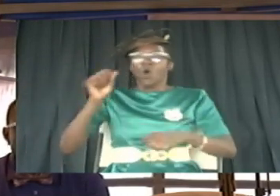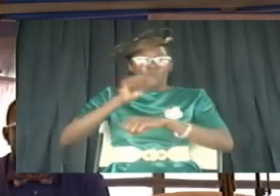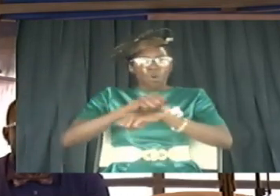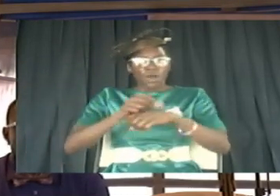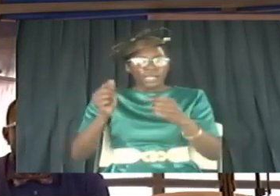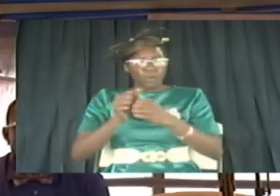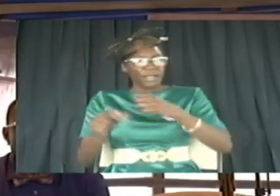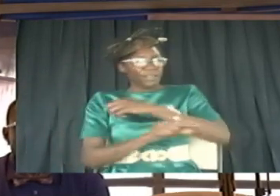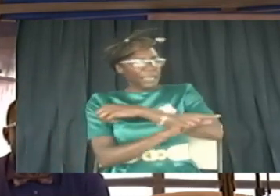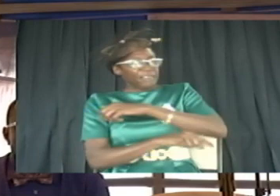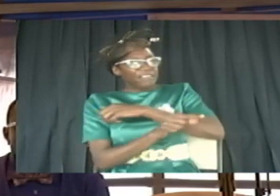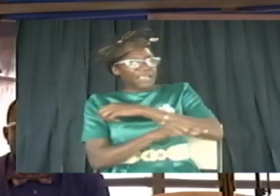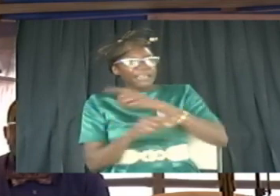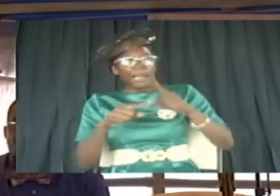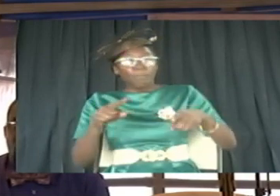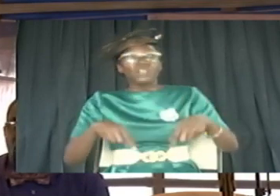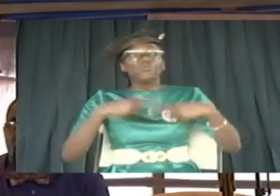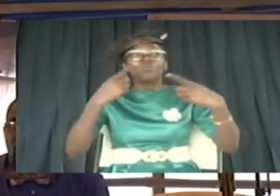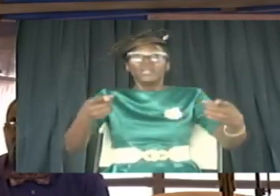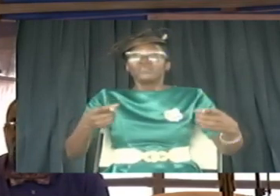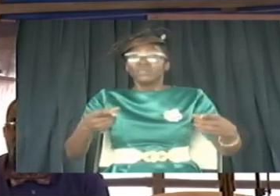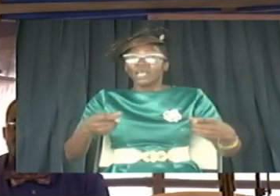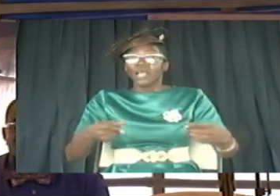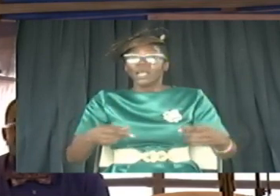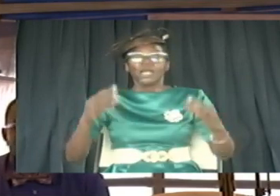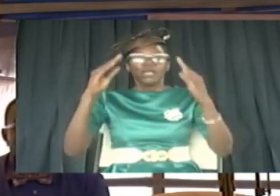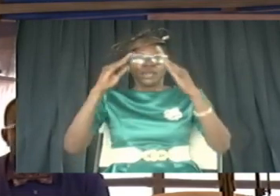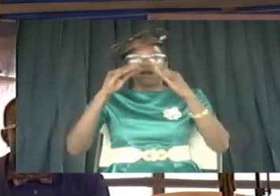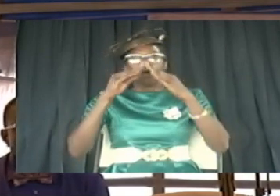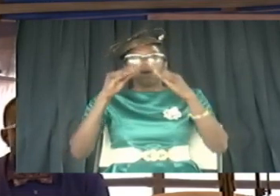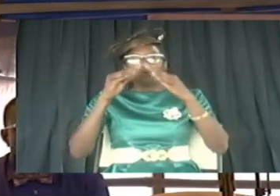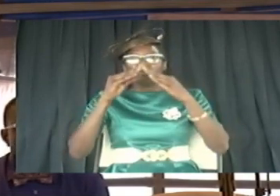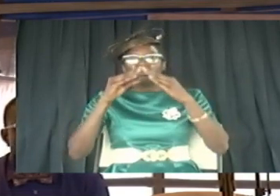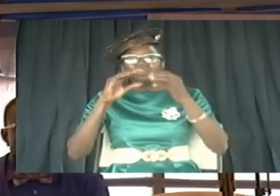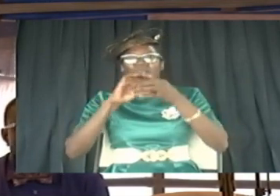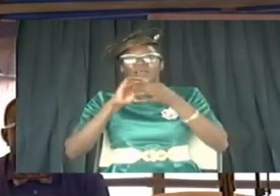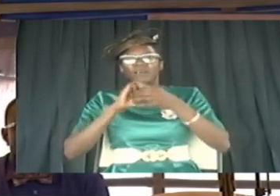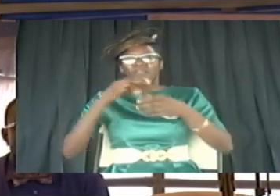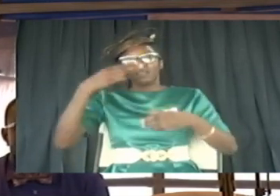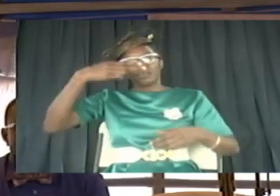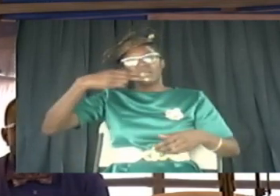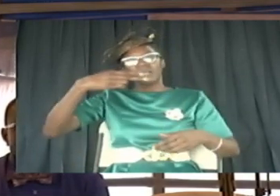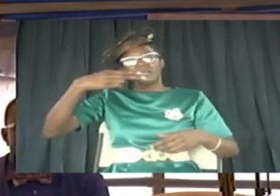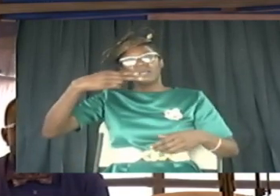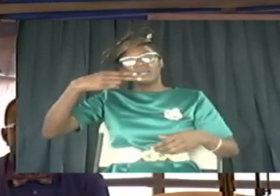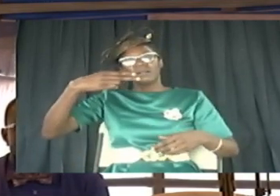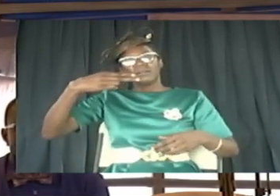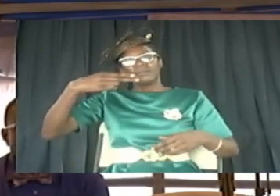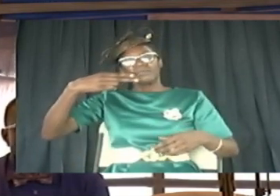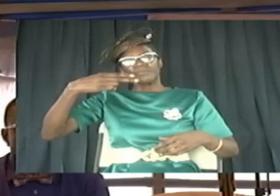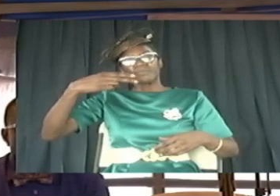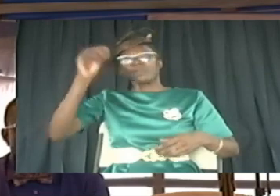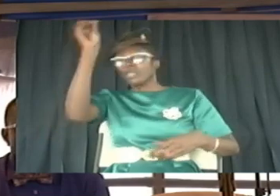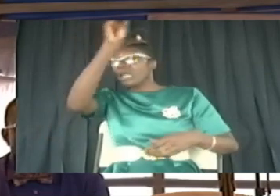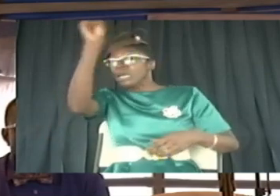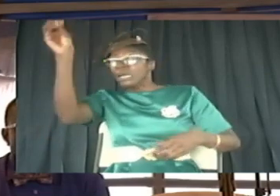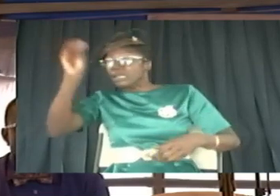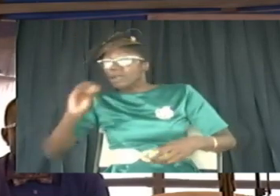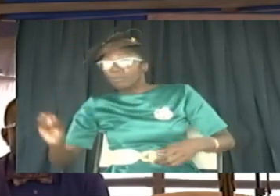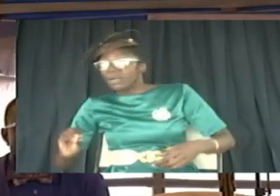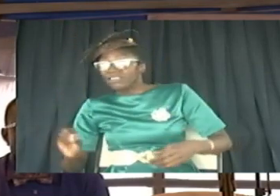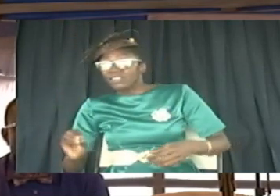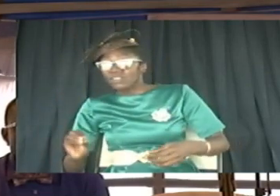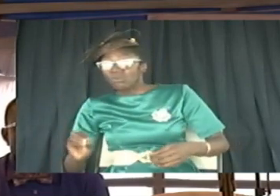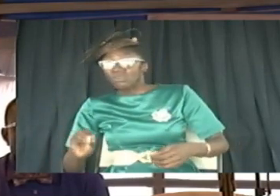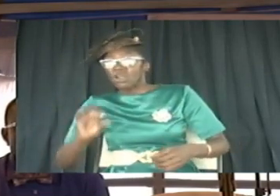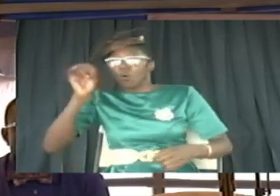went into the house of Rahab the prostitute and he poured his favor upon that house, so that when judgment